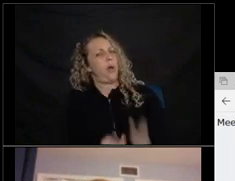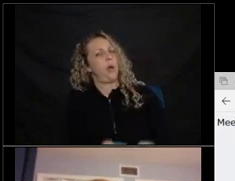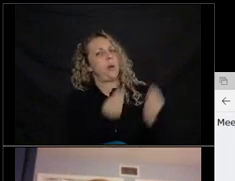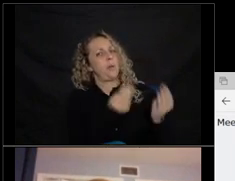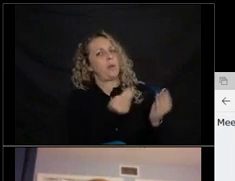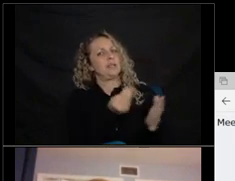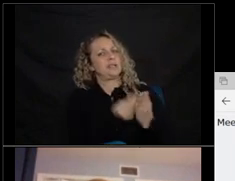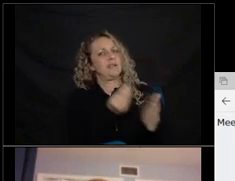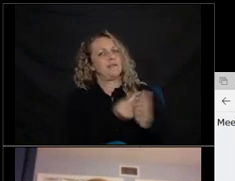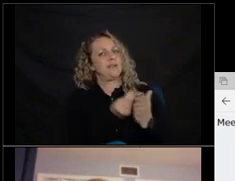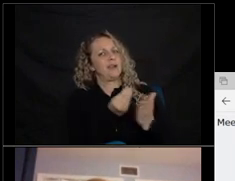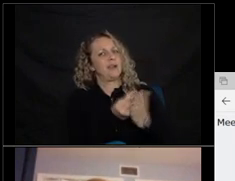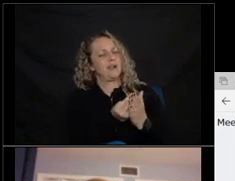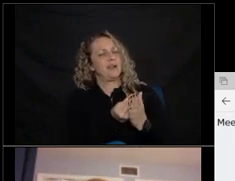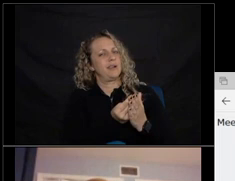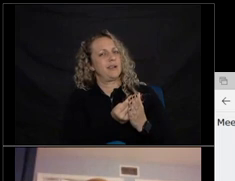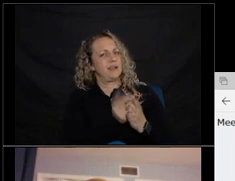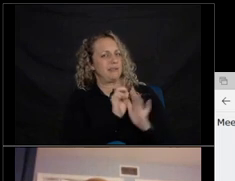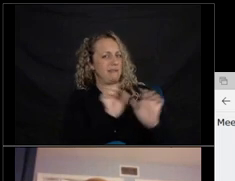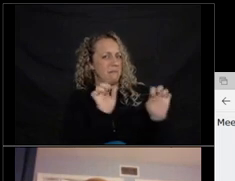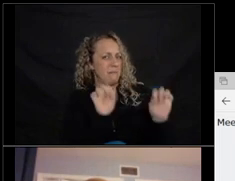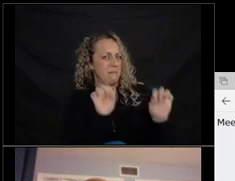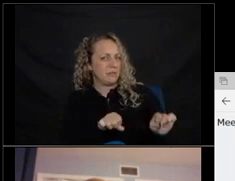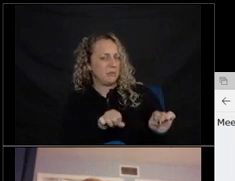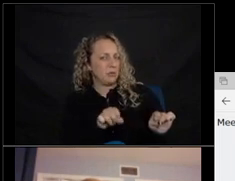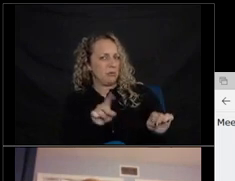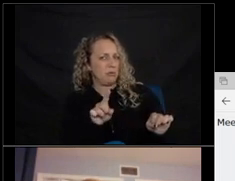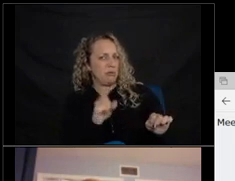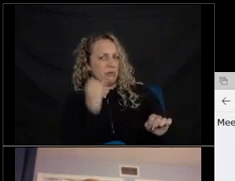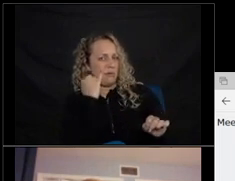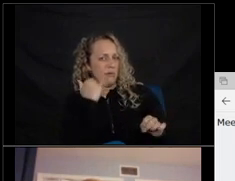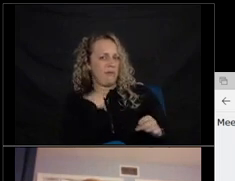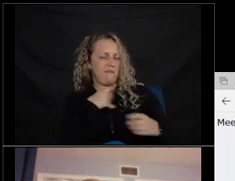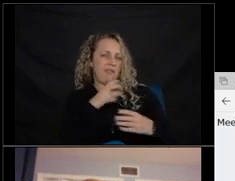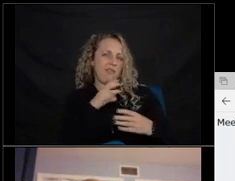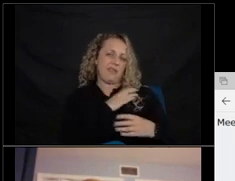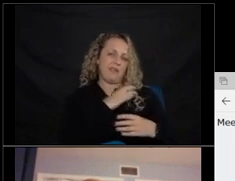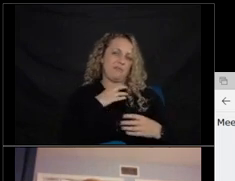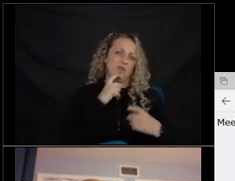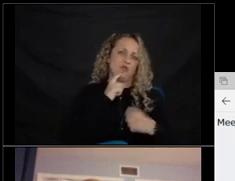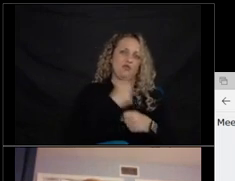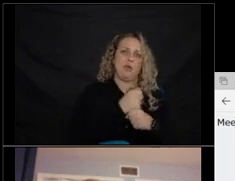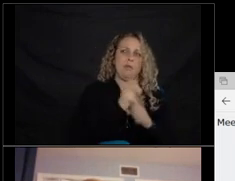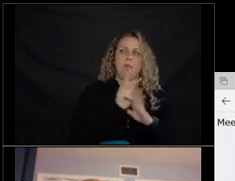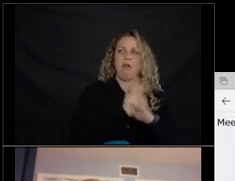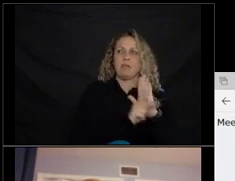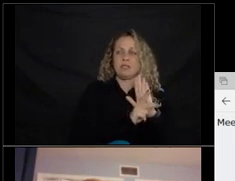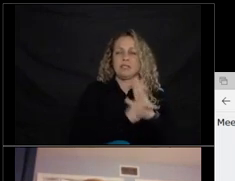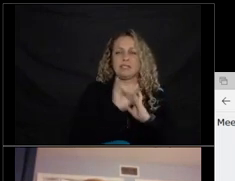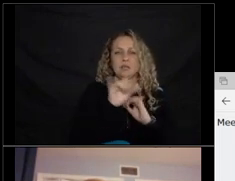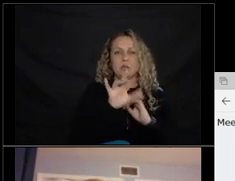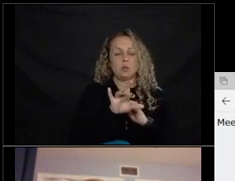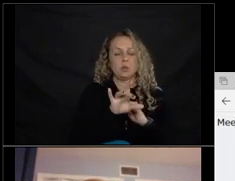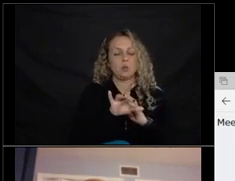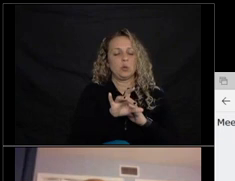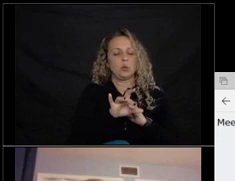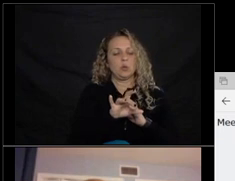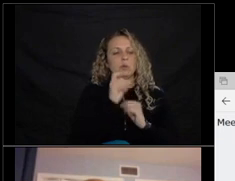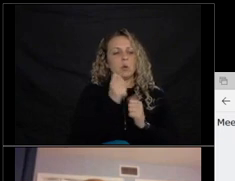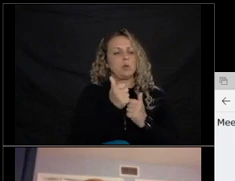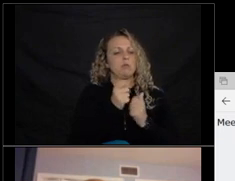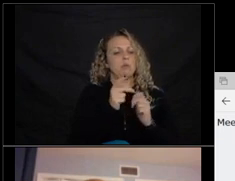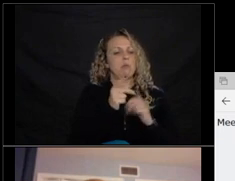funds. And is it possible if within the city commission to create a policy to pick which